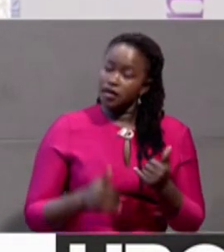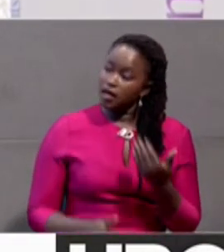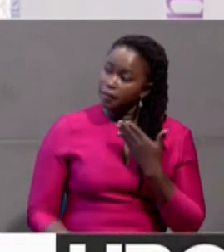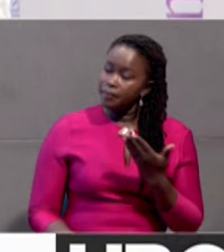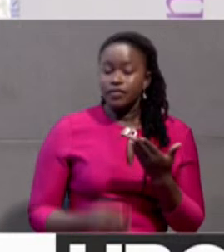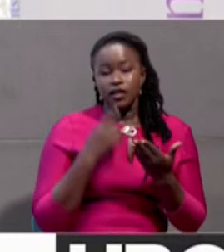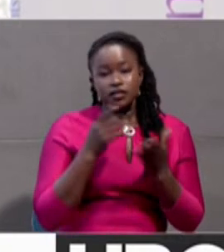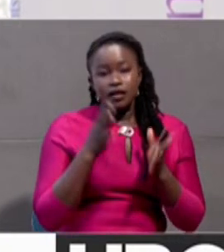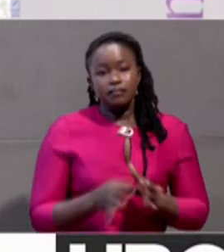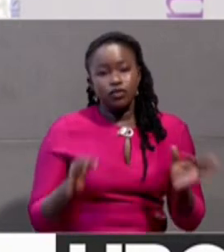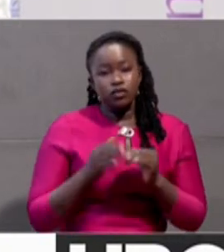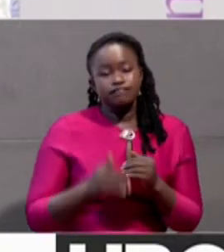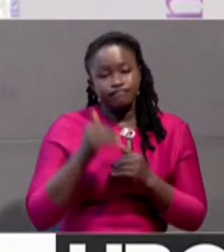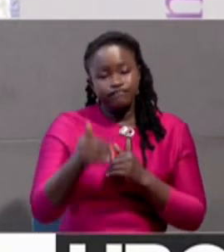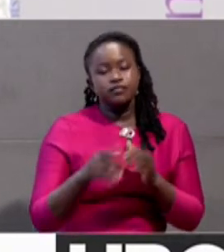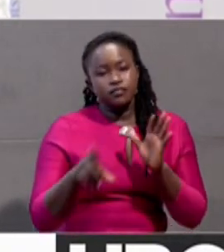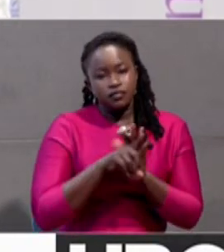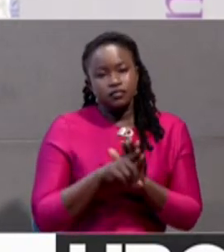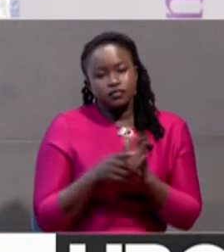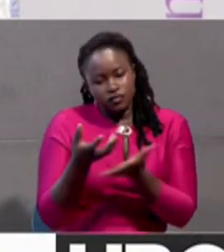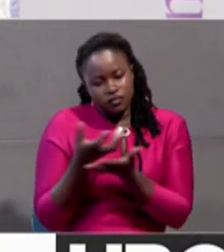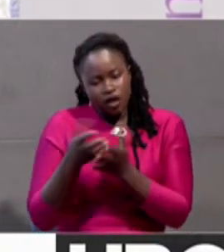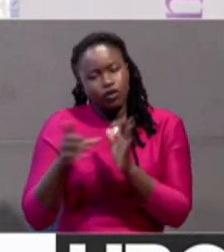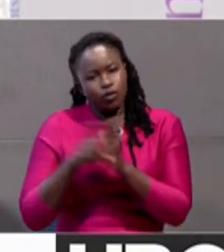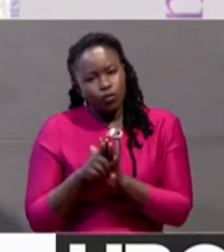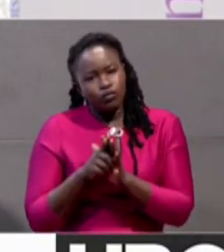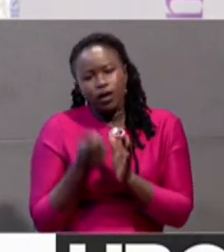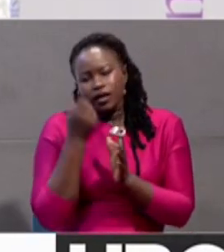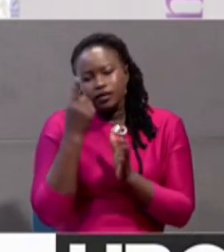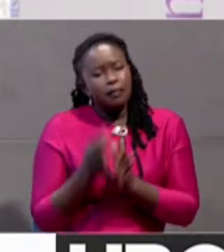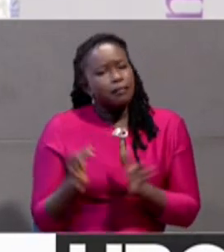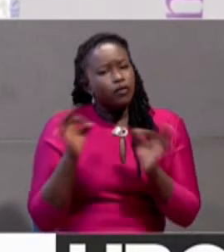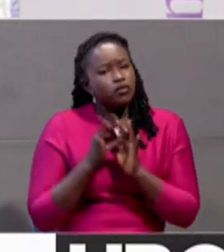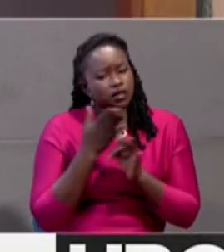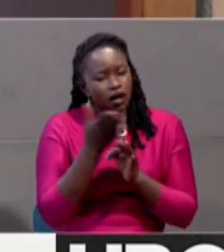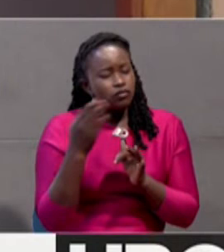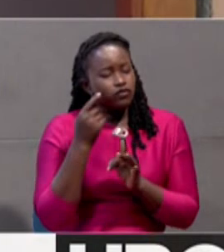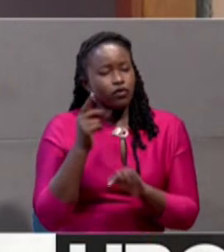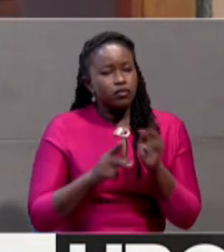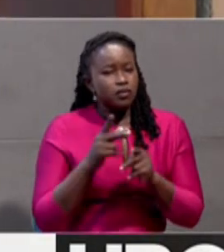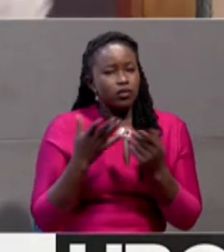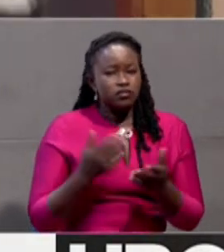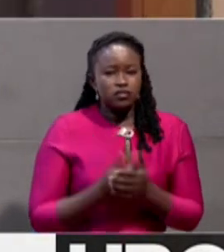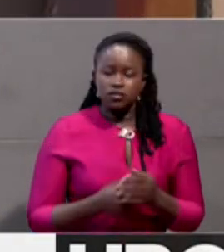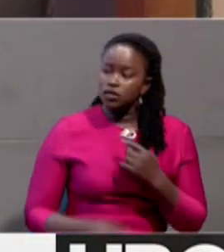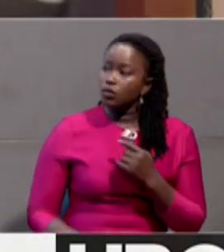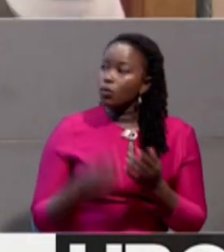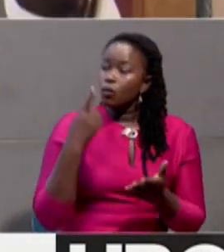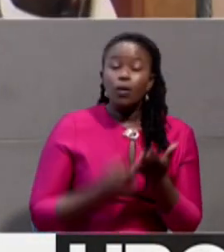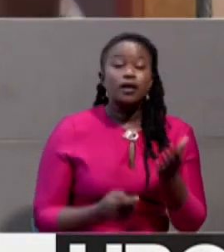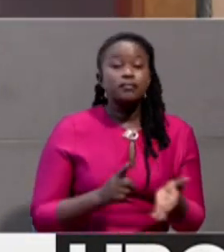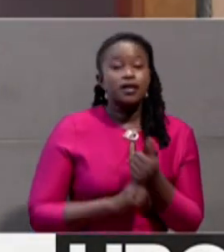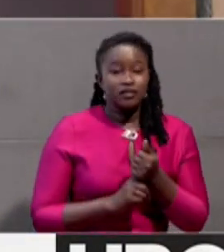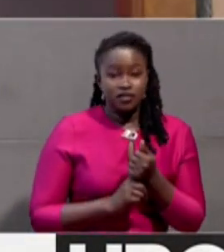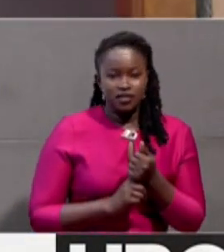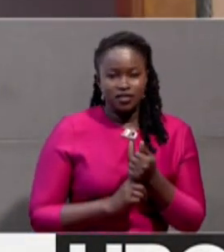for a post-legislative scrutiny of the law to check its relevance to the public. Of what benefit has it been to the